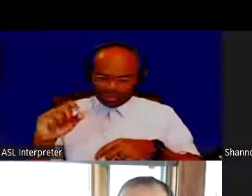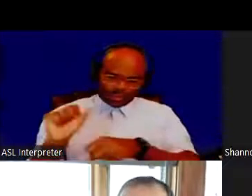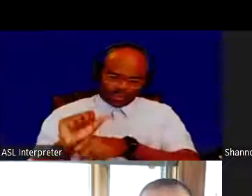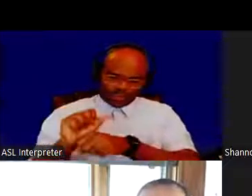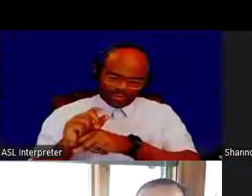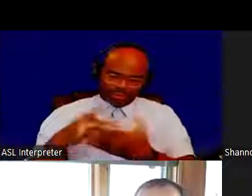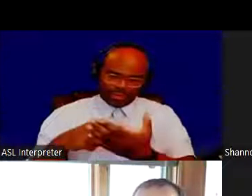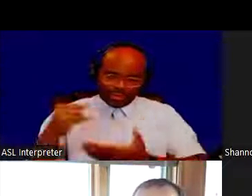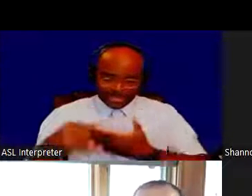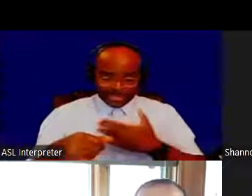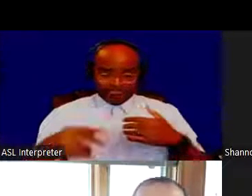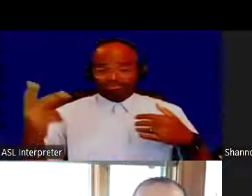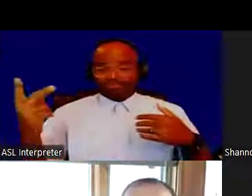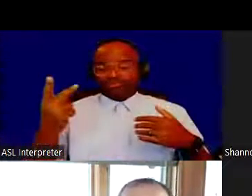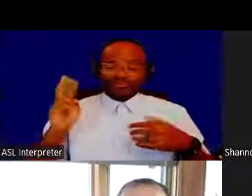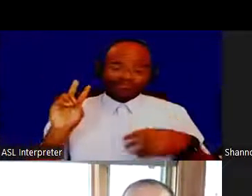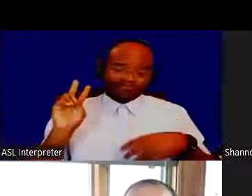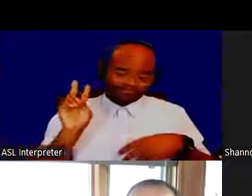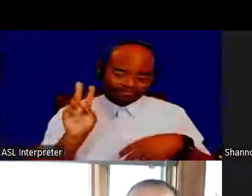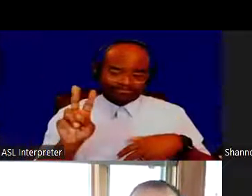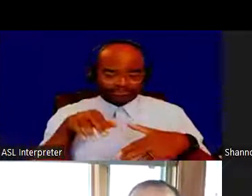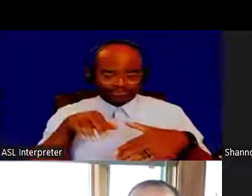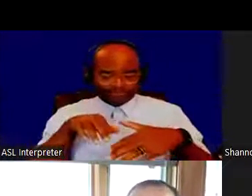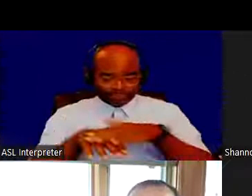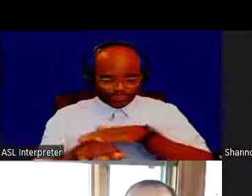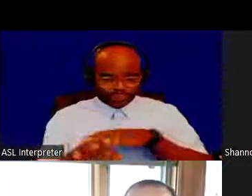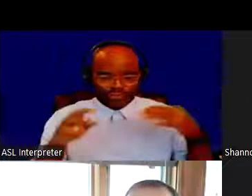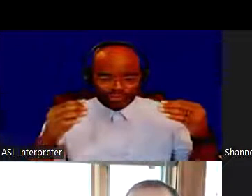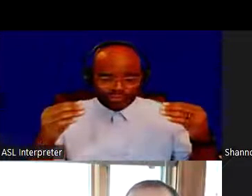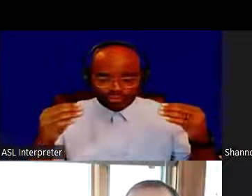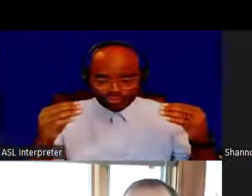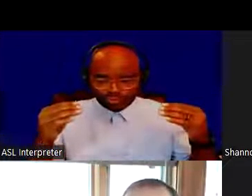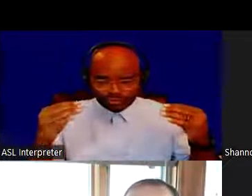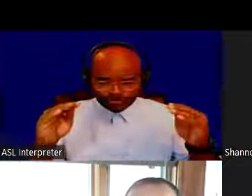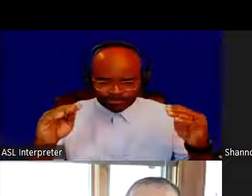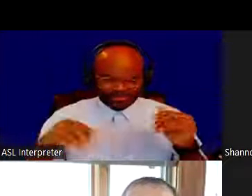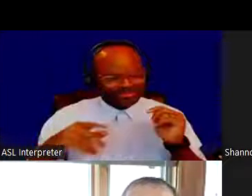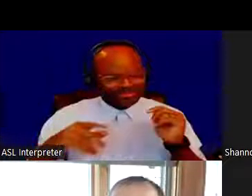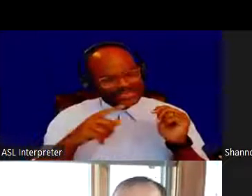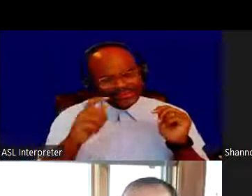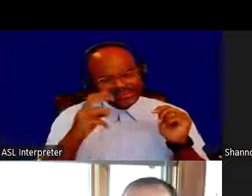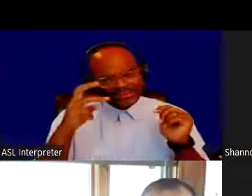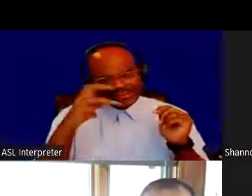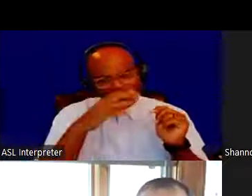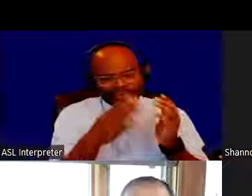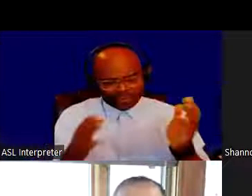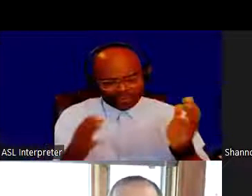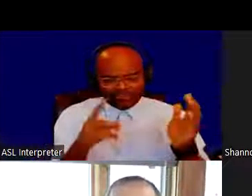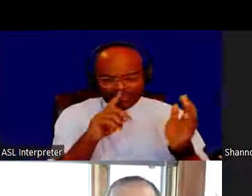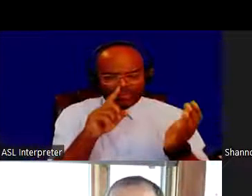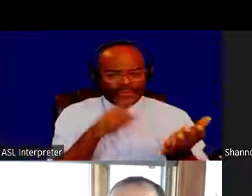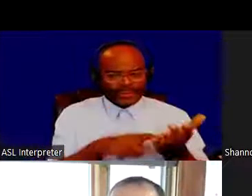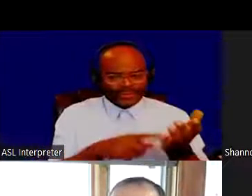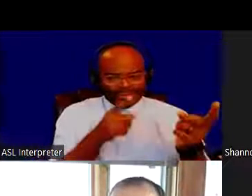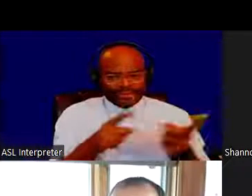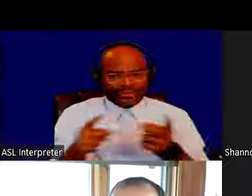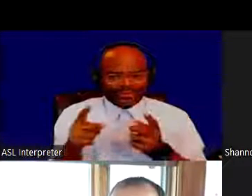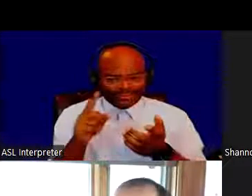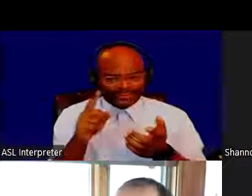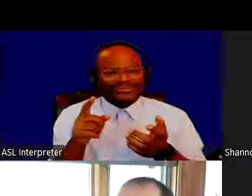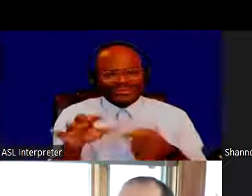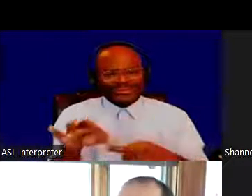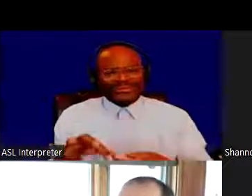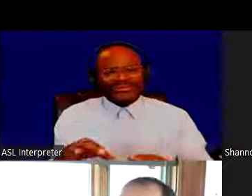Danielle and I enter the hardware store, and a couple of weird things start to become evident about this